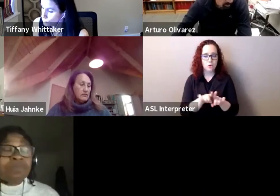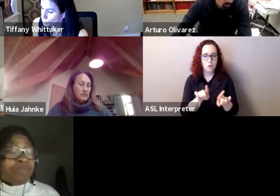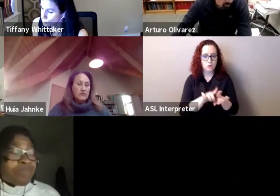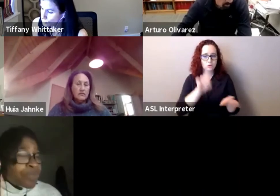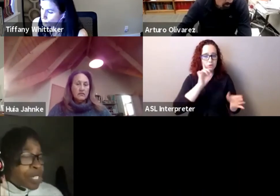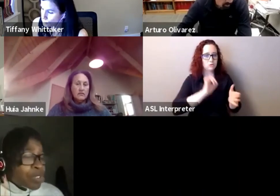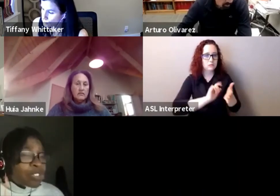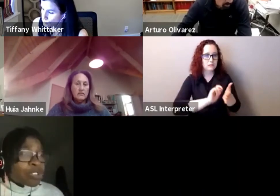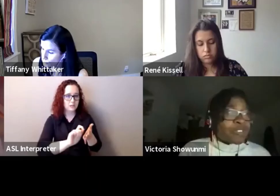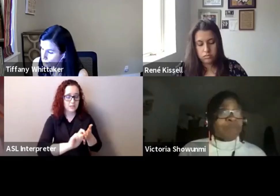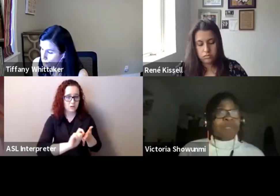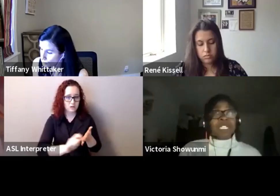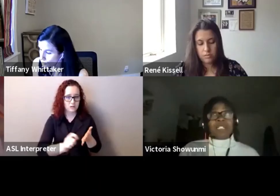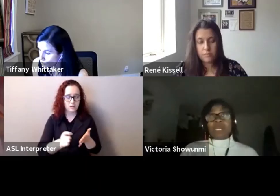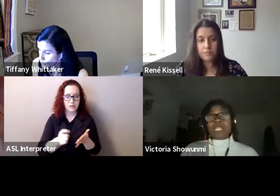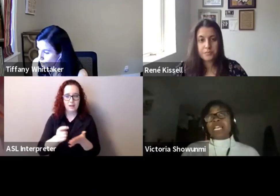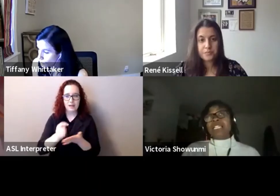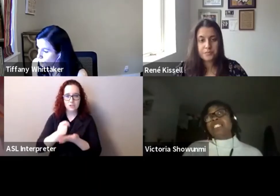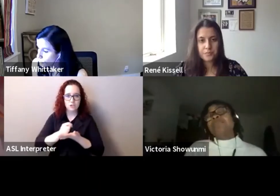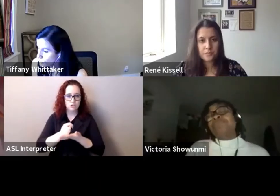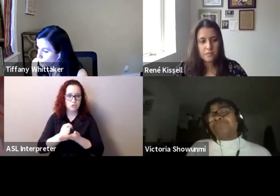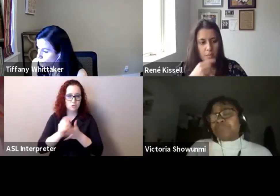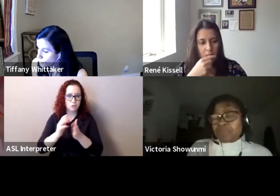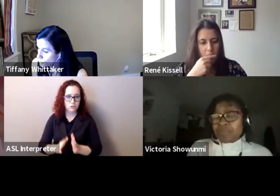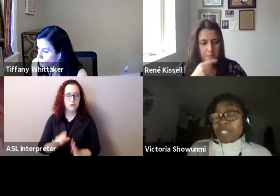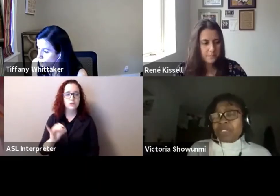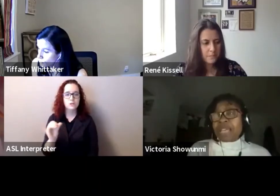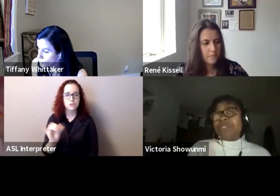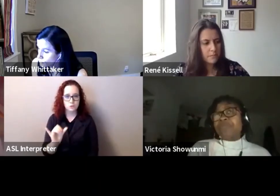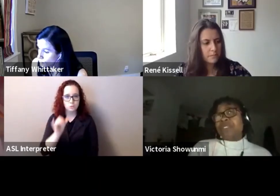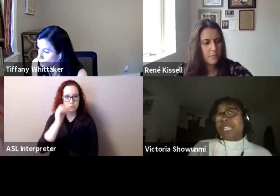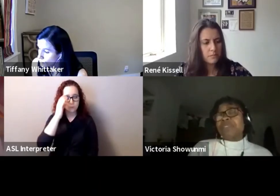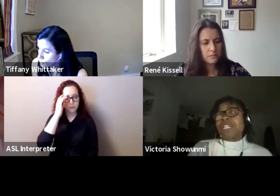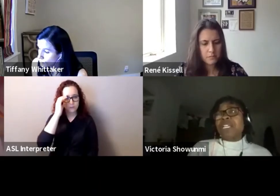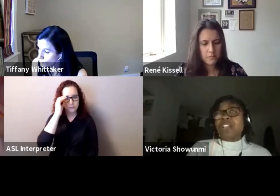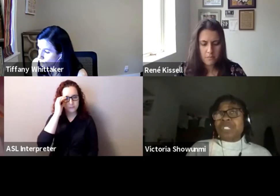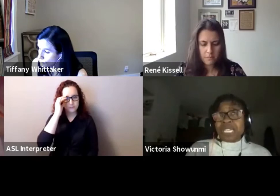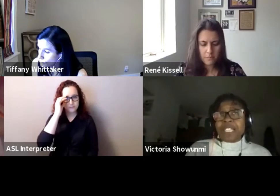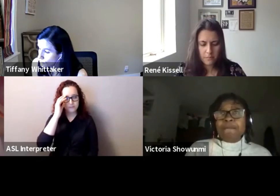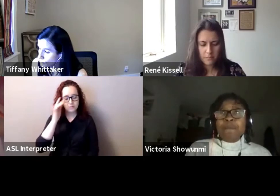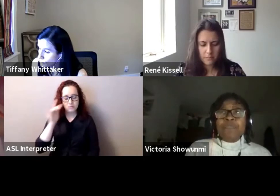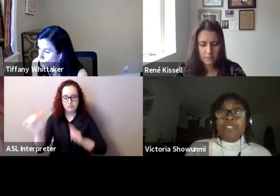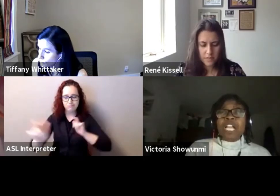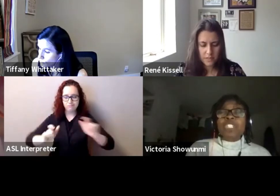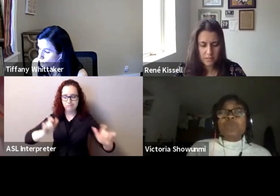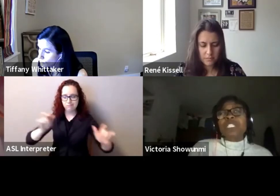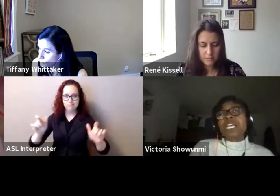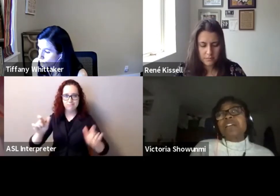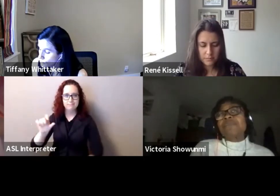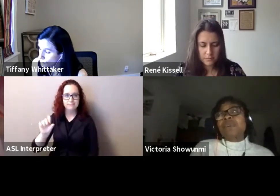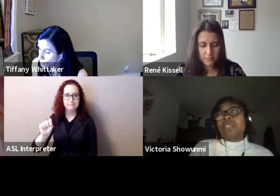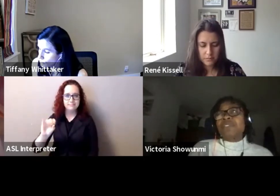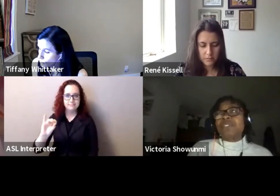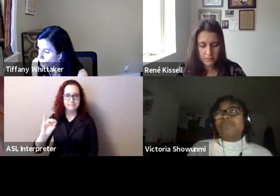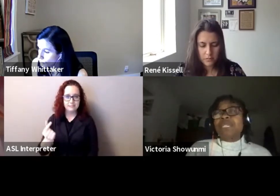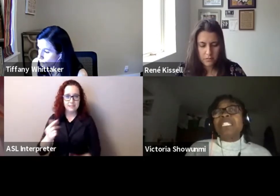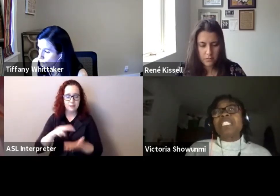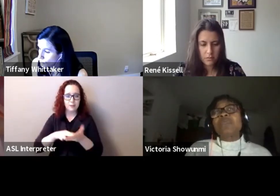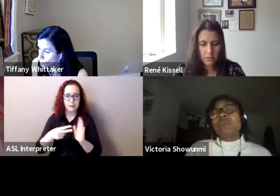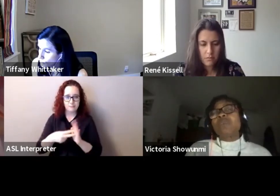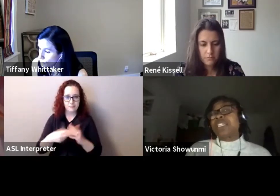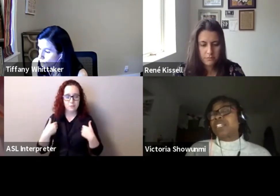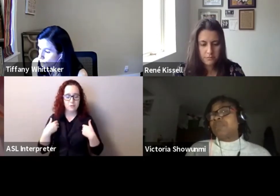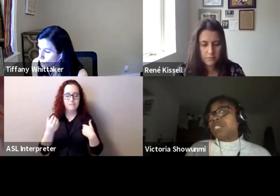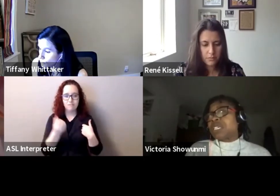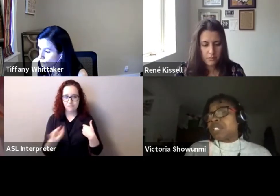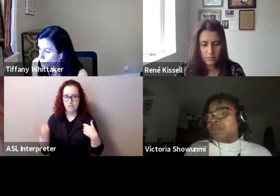and treasurer for that particular one. And that was a very large SIG, and so we did have quite a few different meetings.